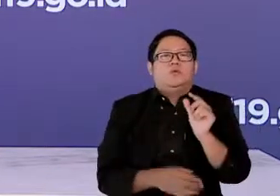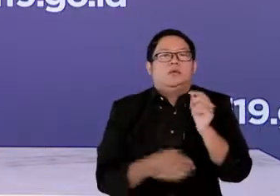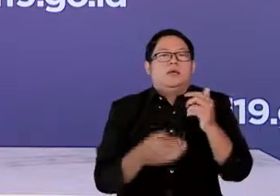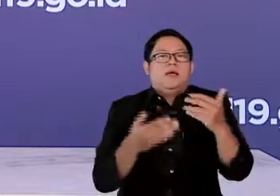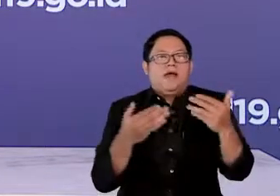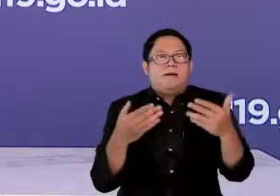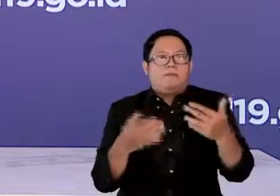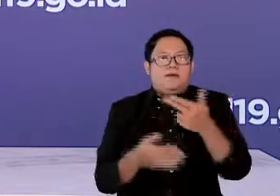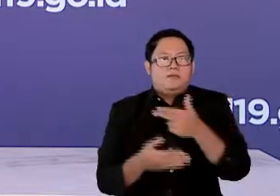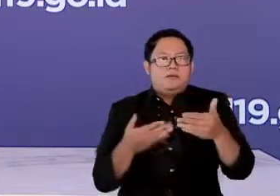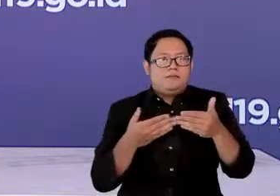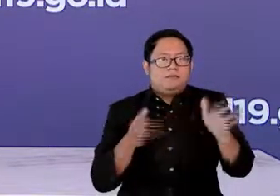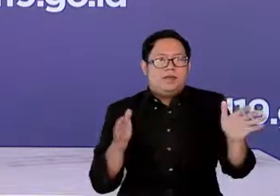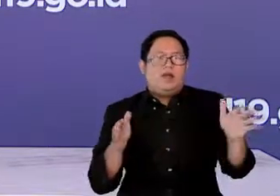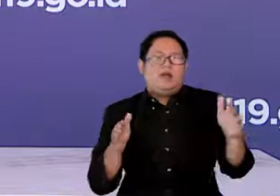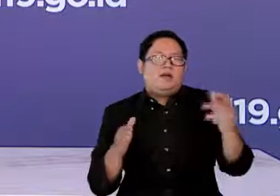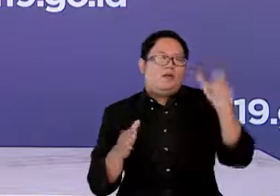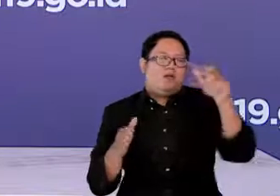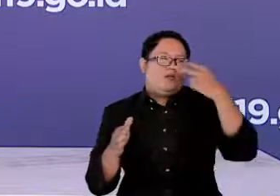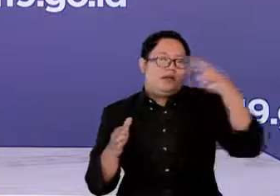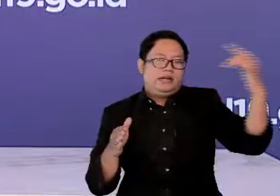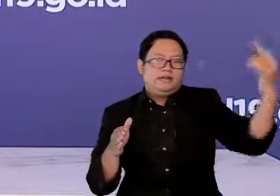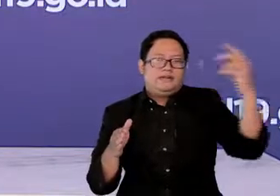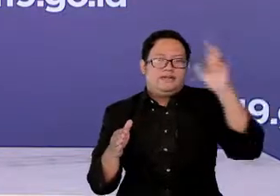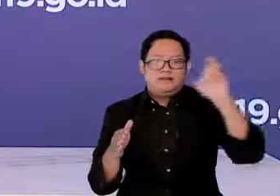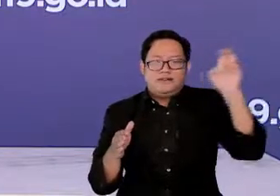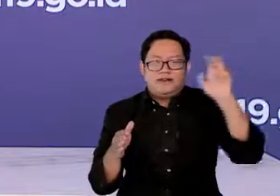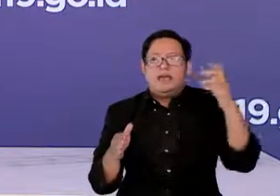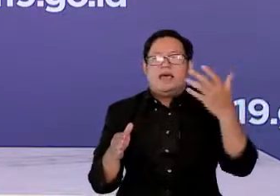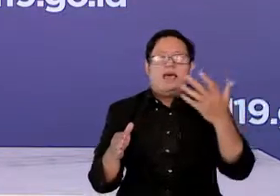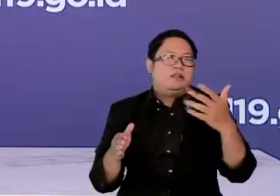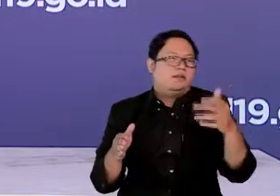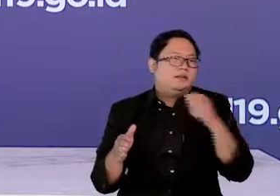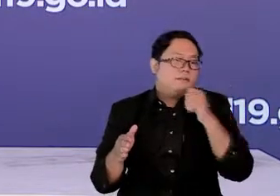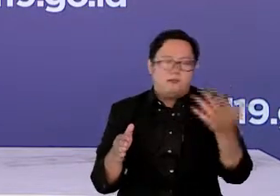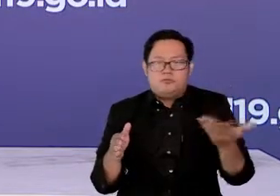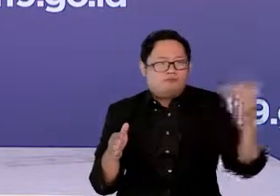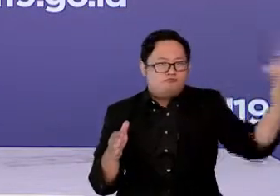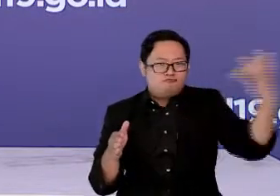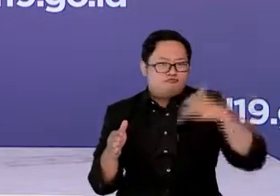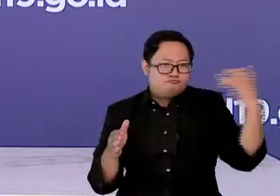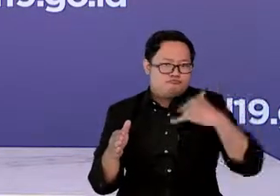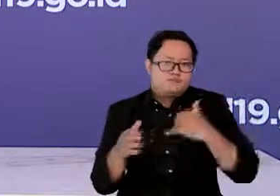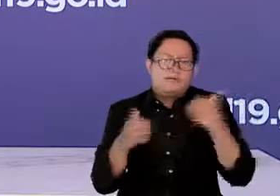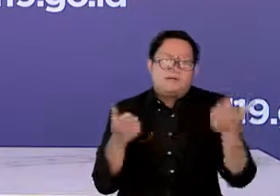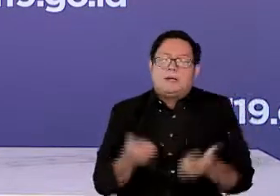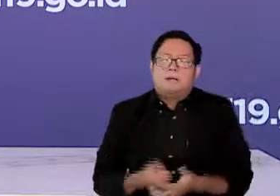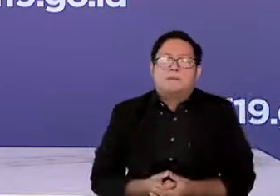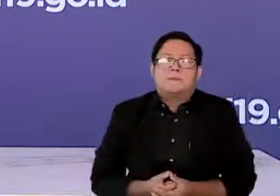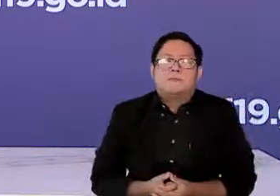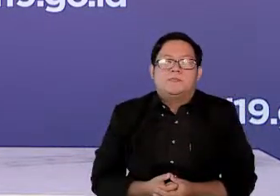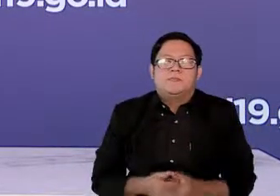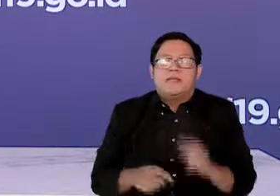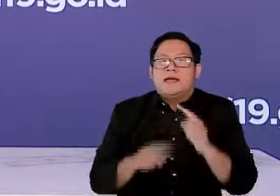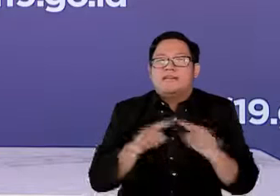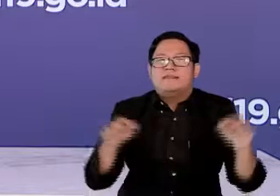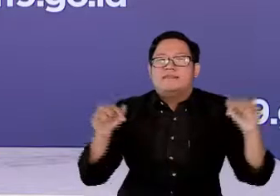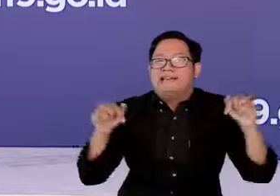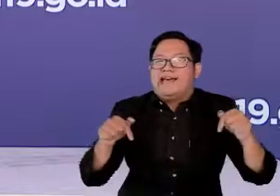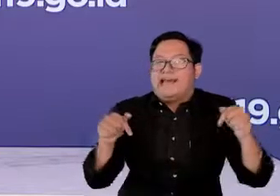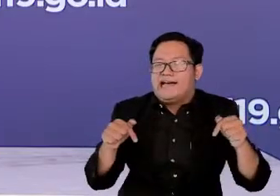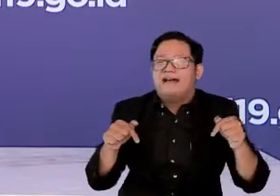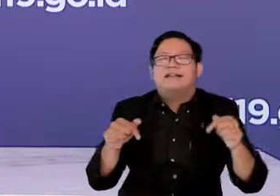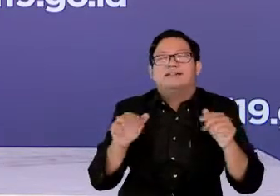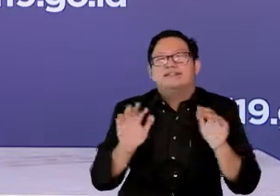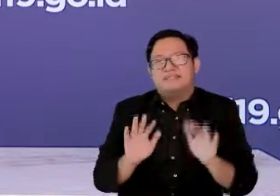to come, especially for the business purposes and probably limited tourism. But for now, we